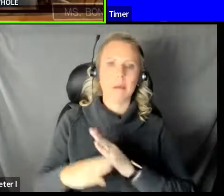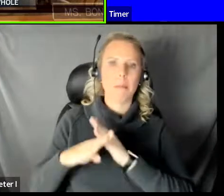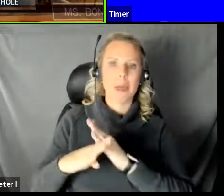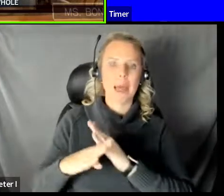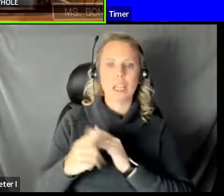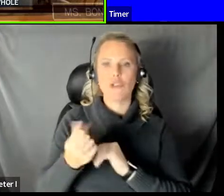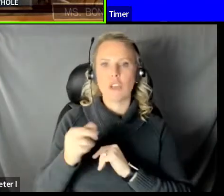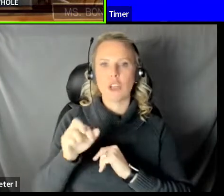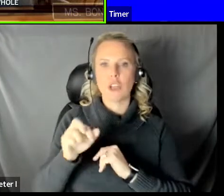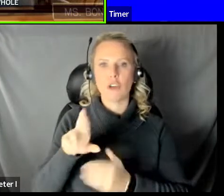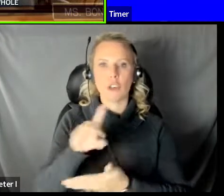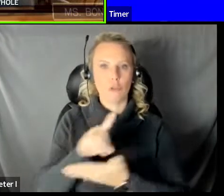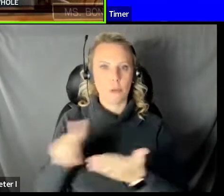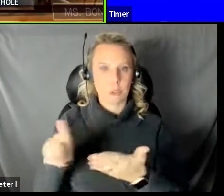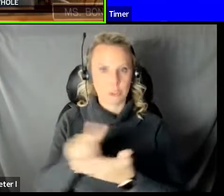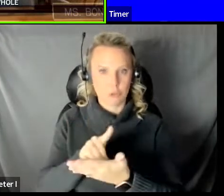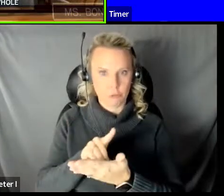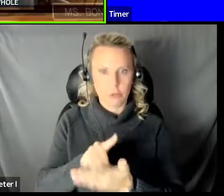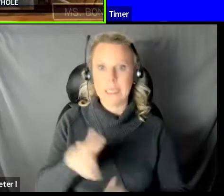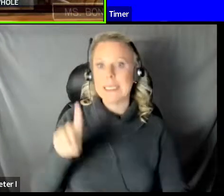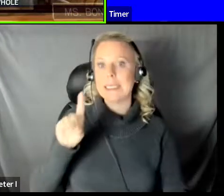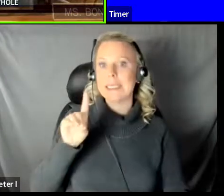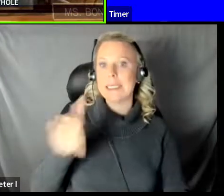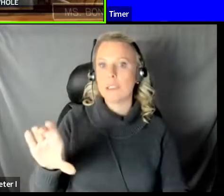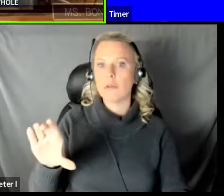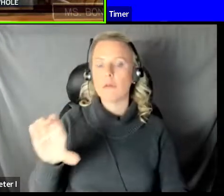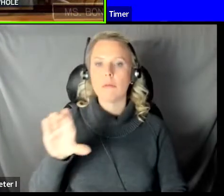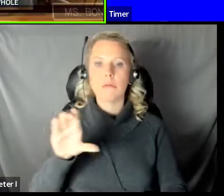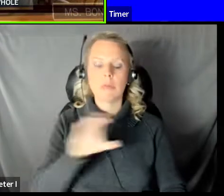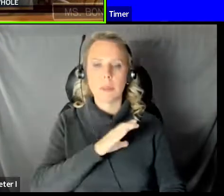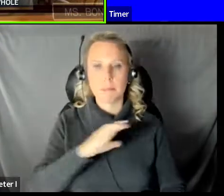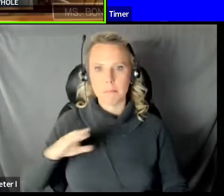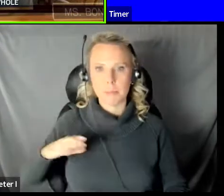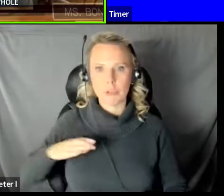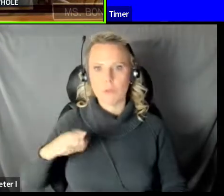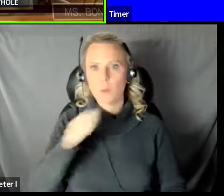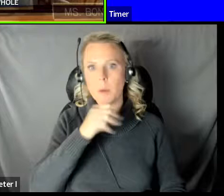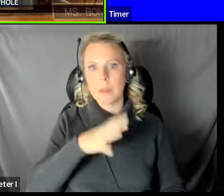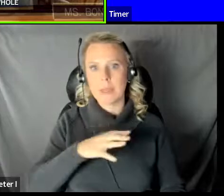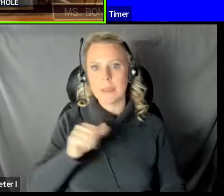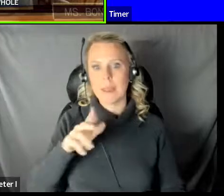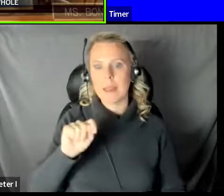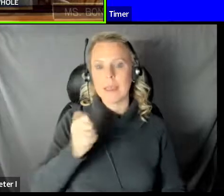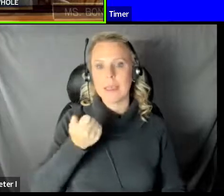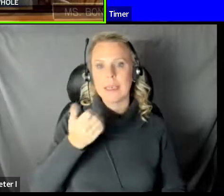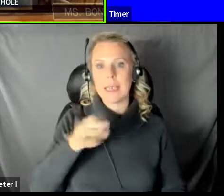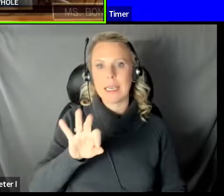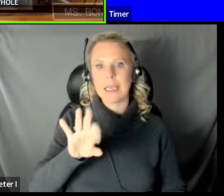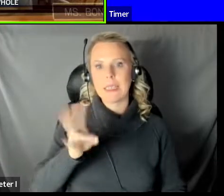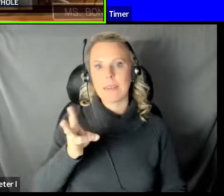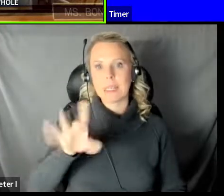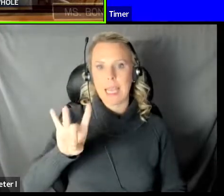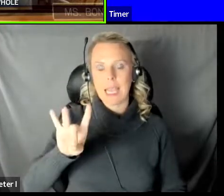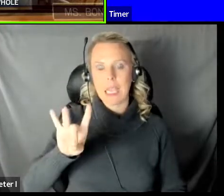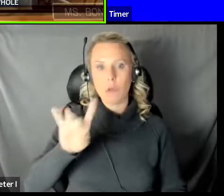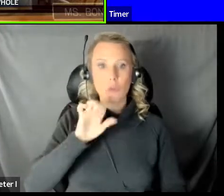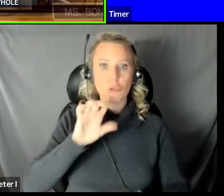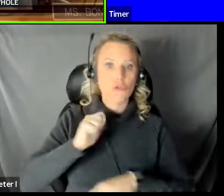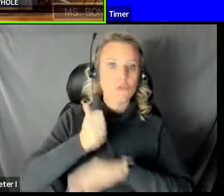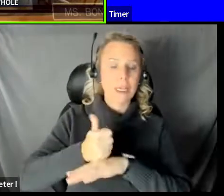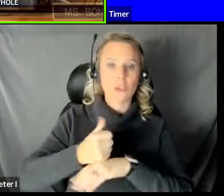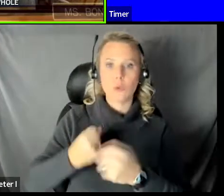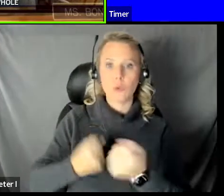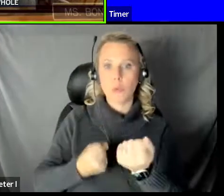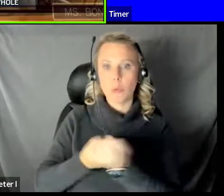gender discrimination. The District of Columbia Commission for Women Act of 1978 was crafted with the goal of